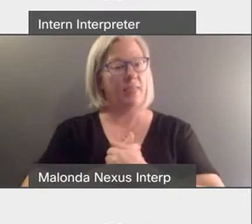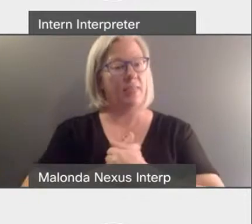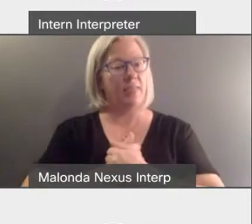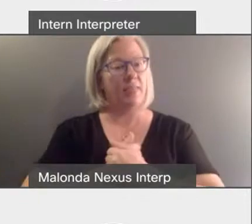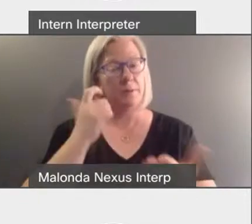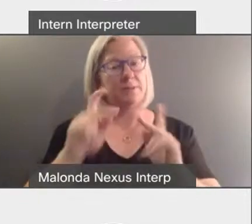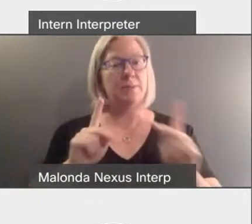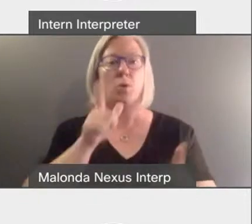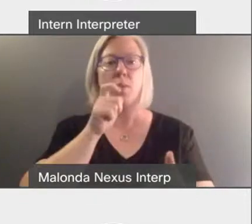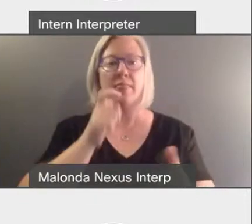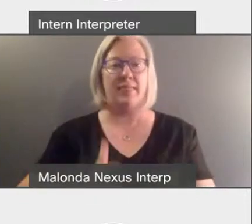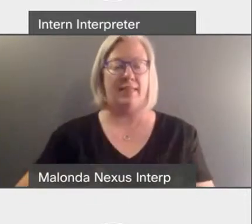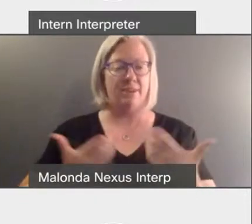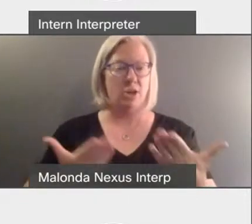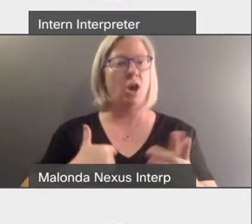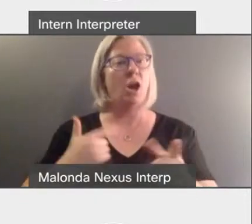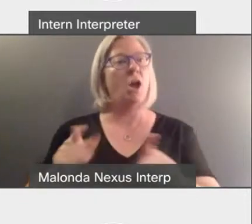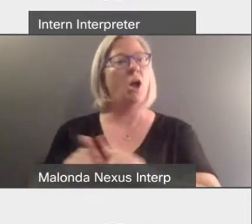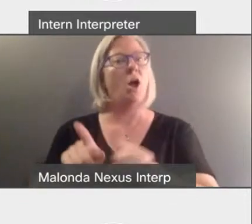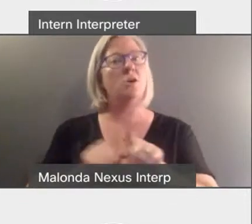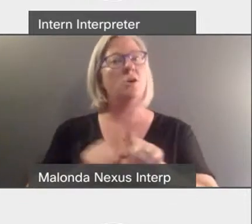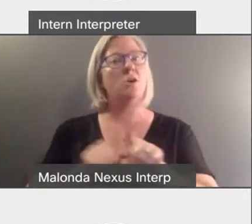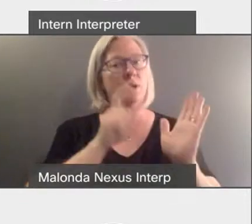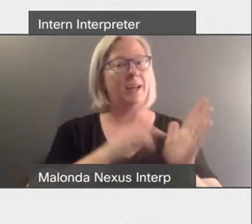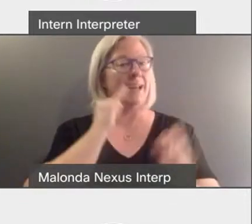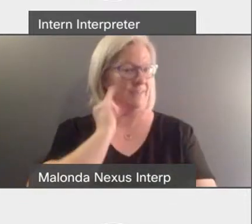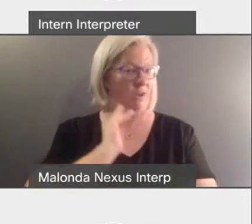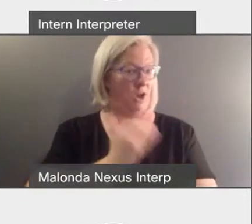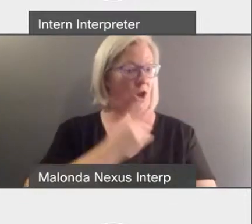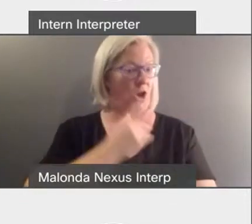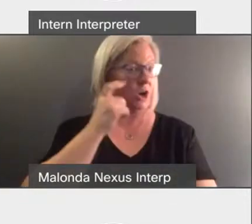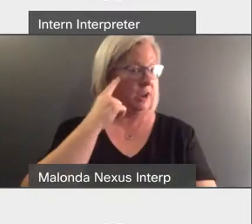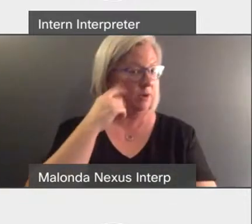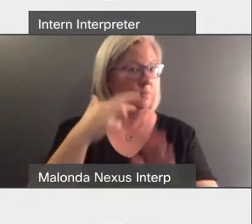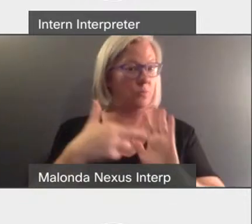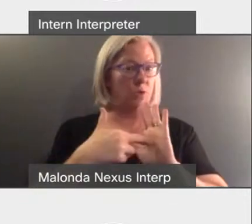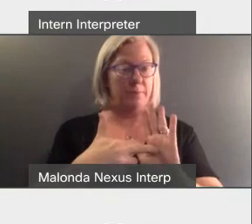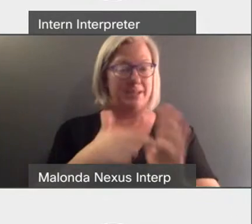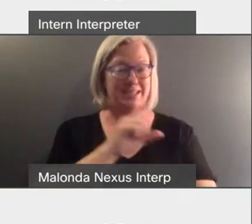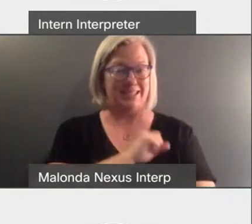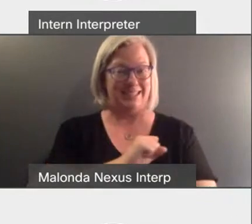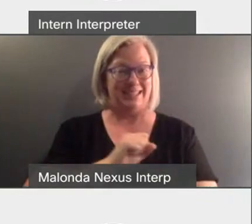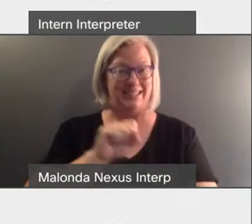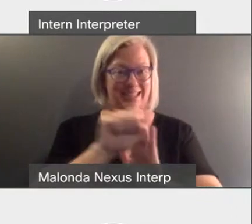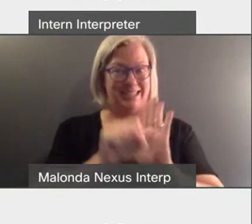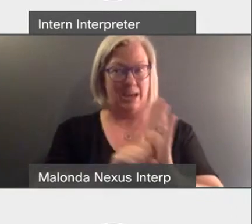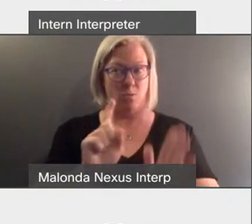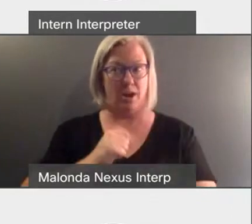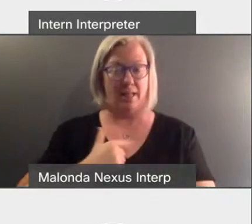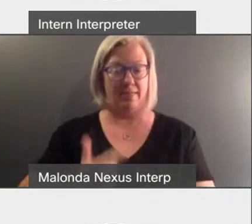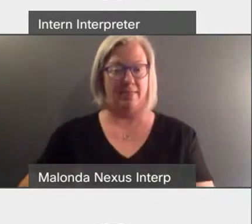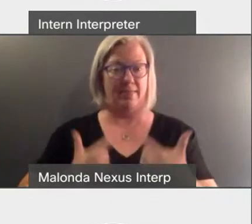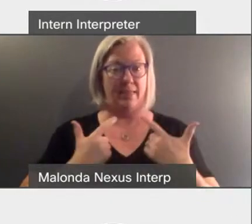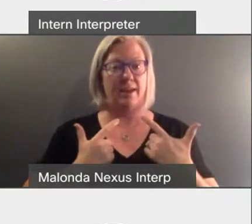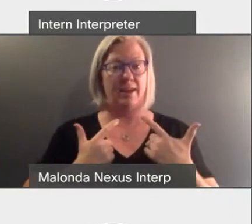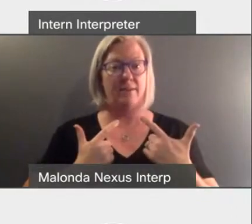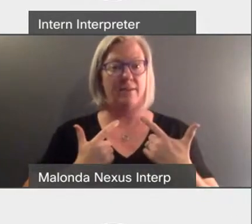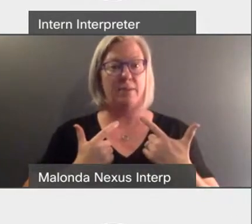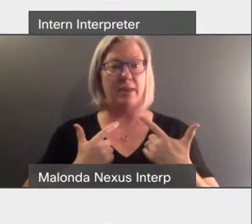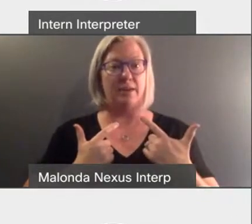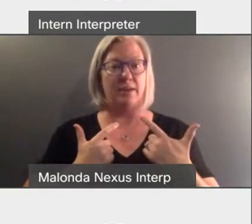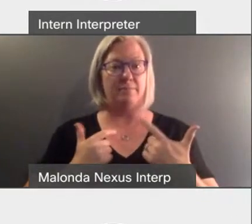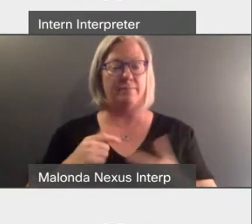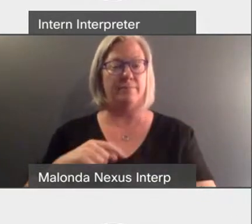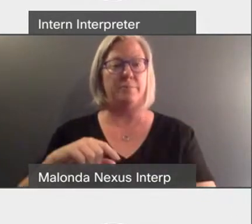here. I also recognize that if our government was representative of the state where I live, city I live in, neighborhood I live